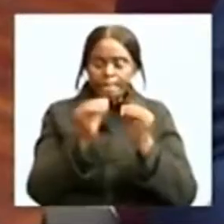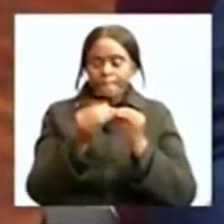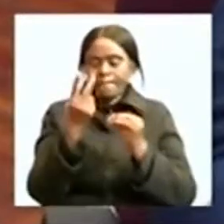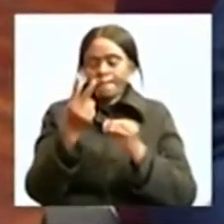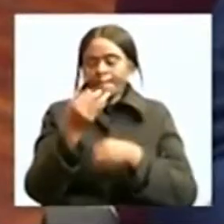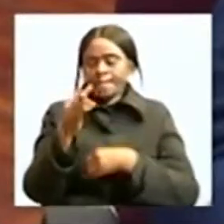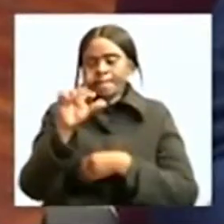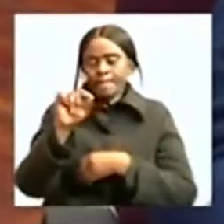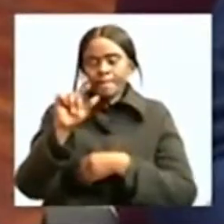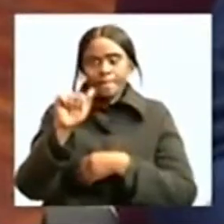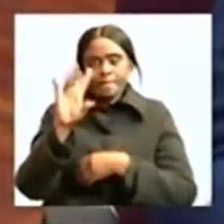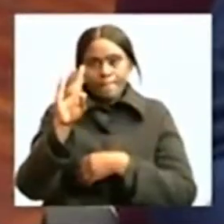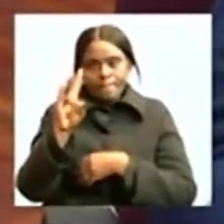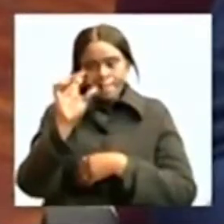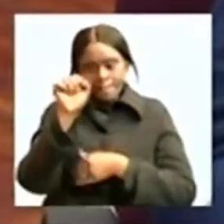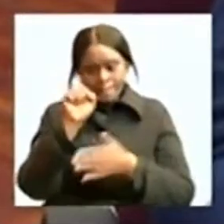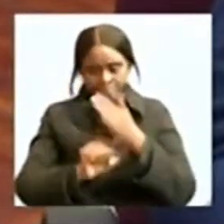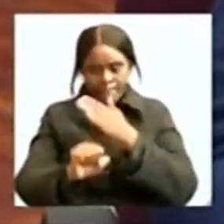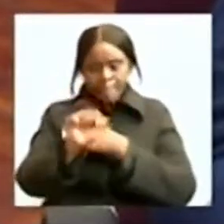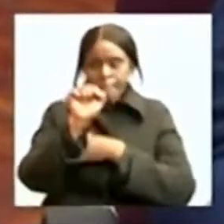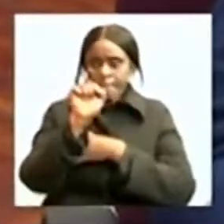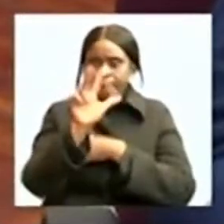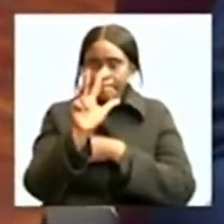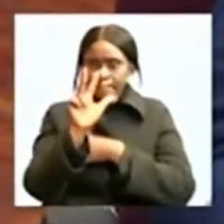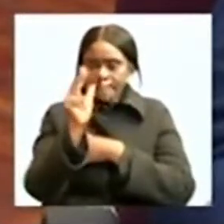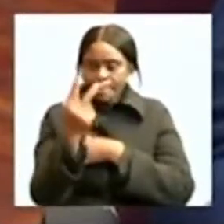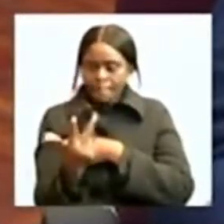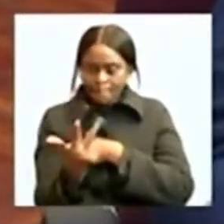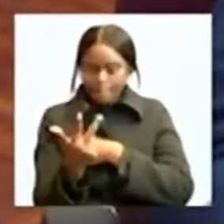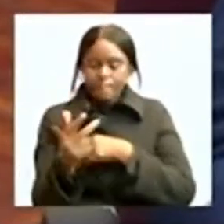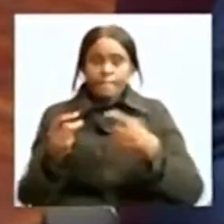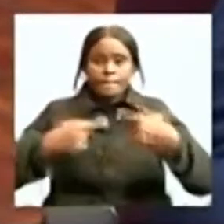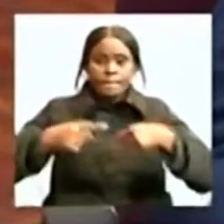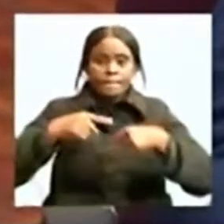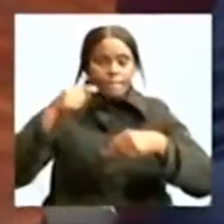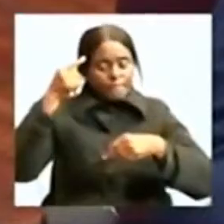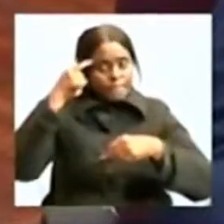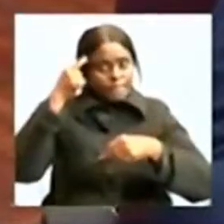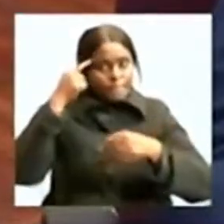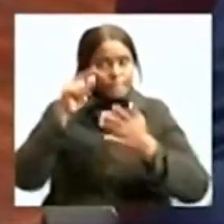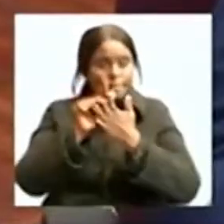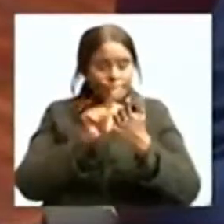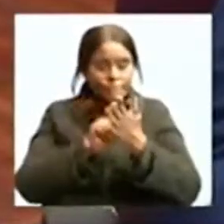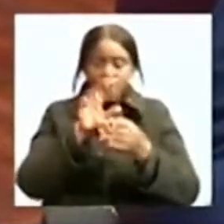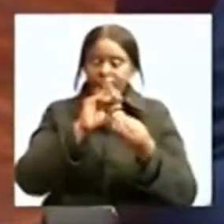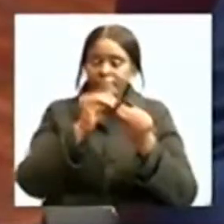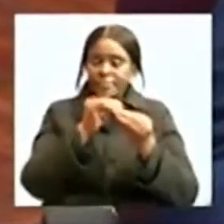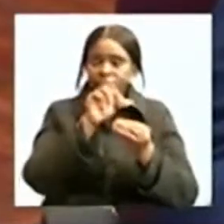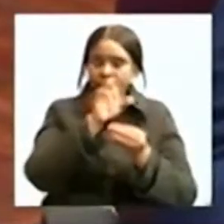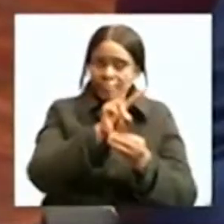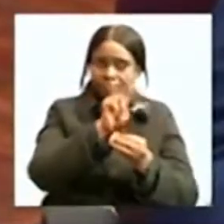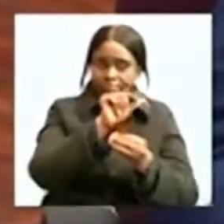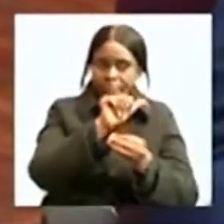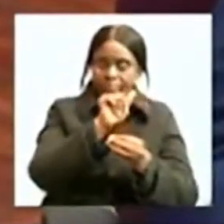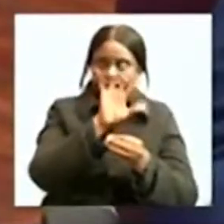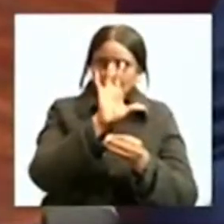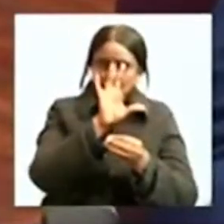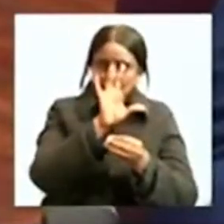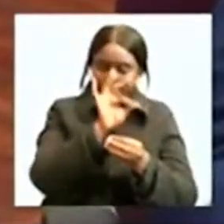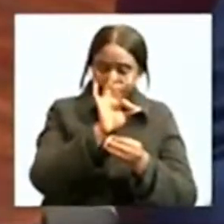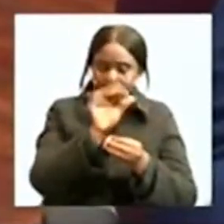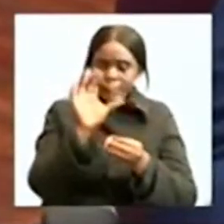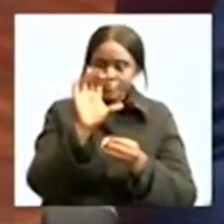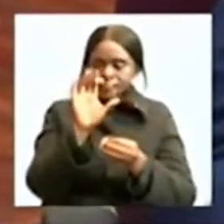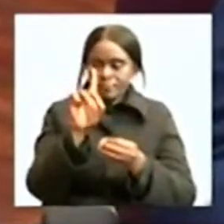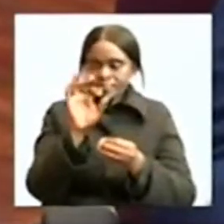of 2017, Section 13.3 of the Local Government Act Number 2 of 2019, the Constituency